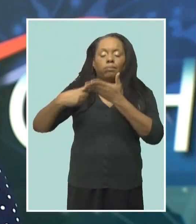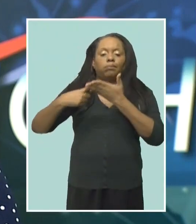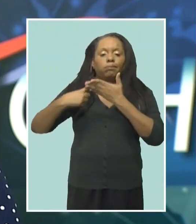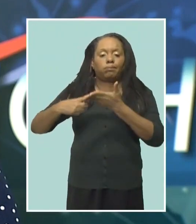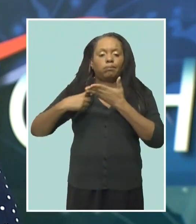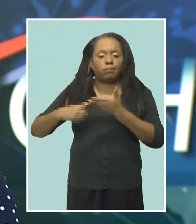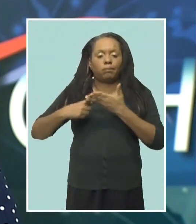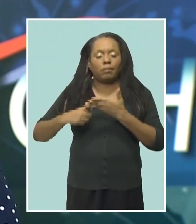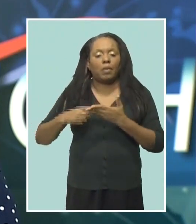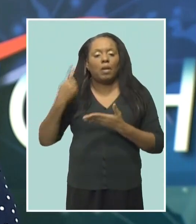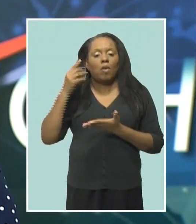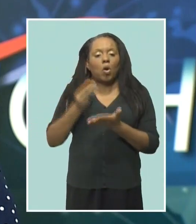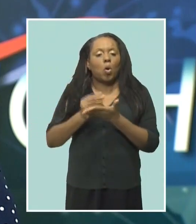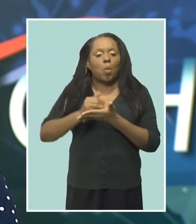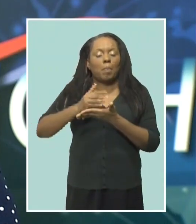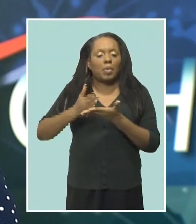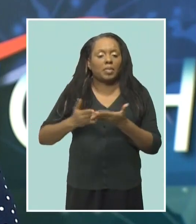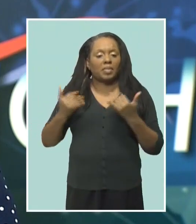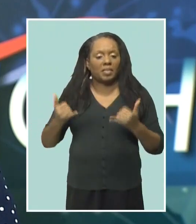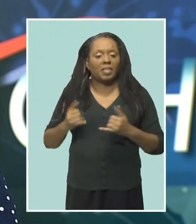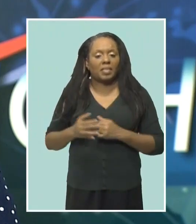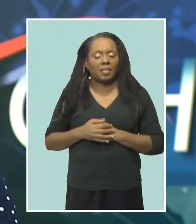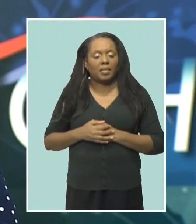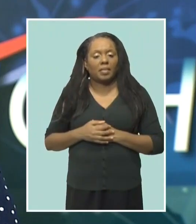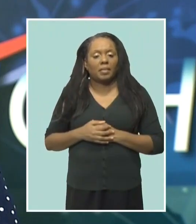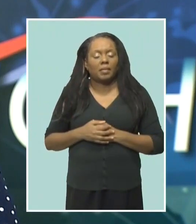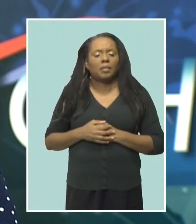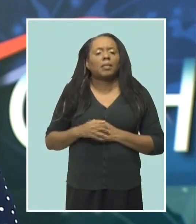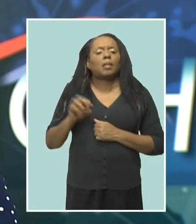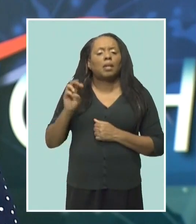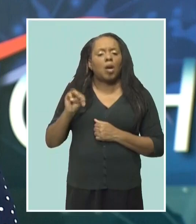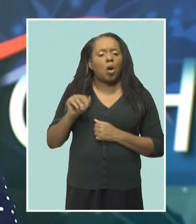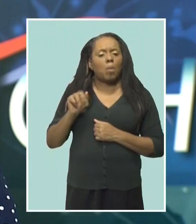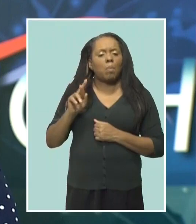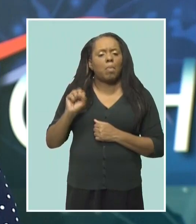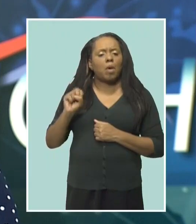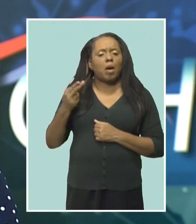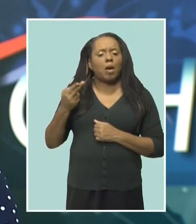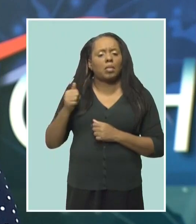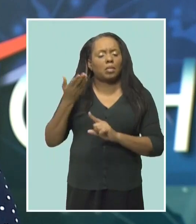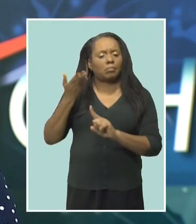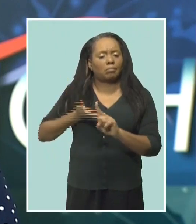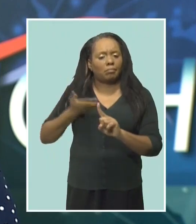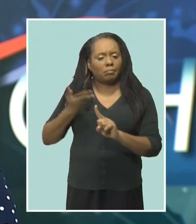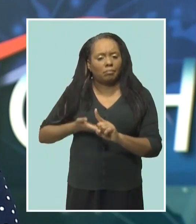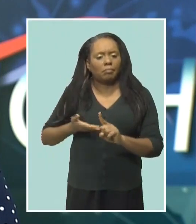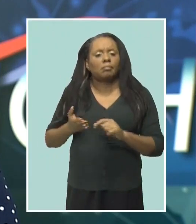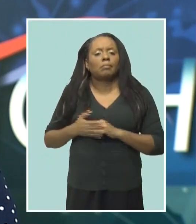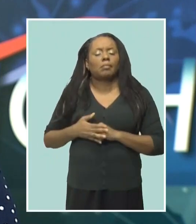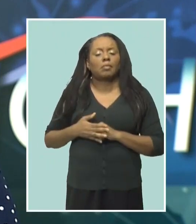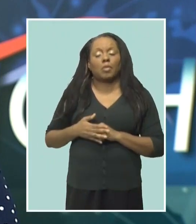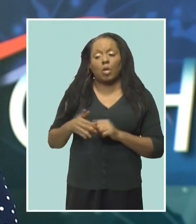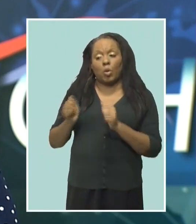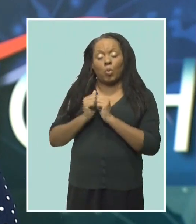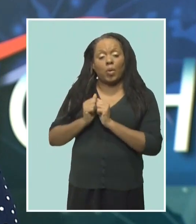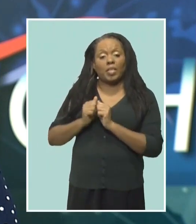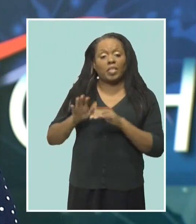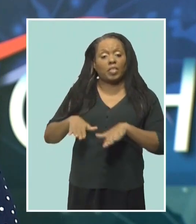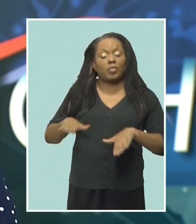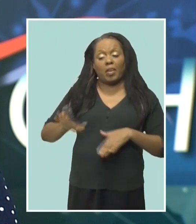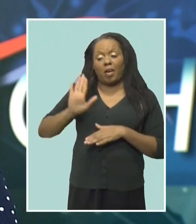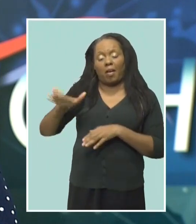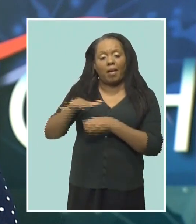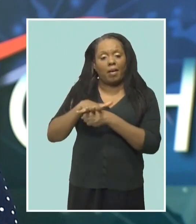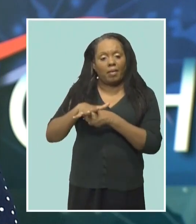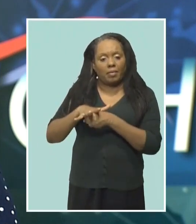was speaking during a bazaar for children in the St. Michael South Central constituency, where she also indicated that this week she will be meeting